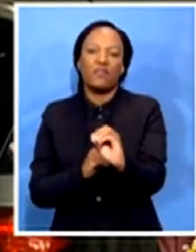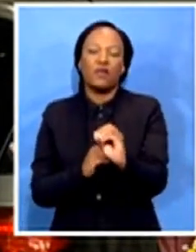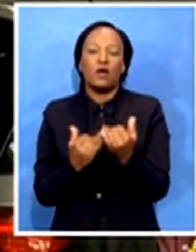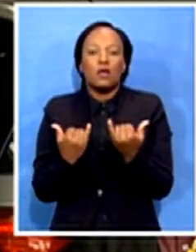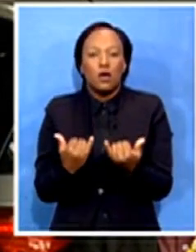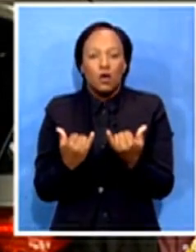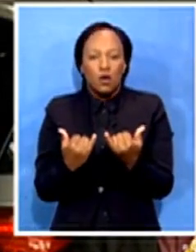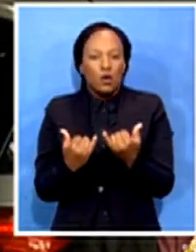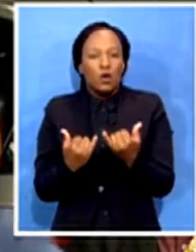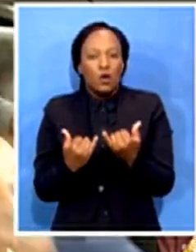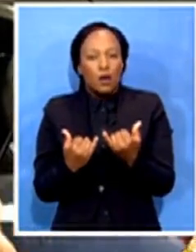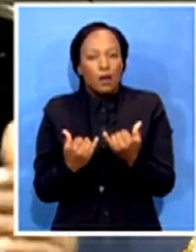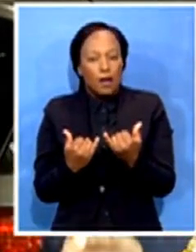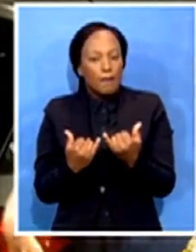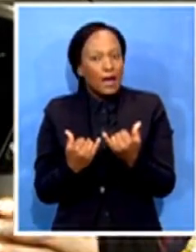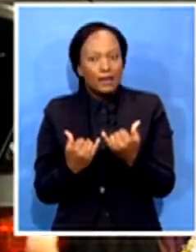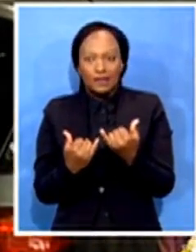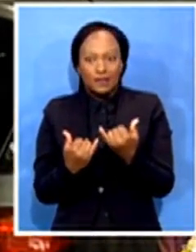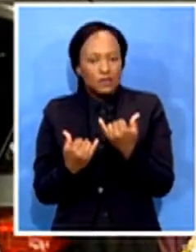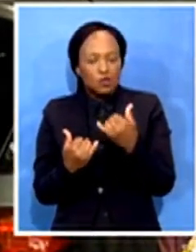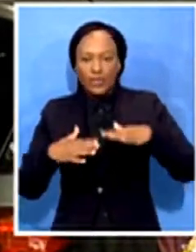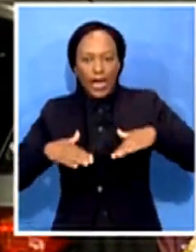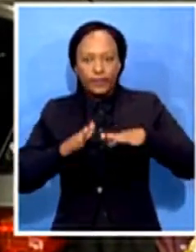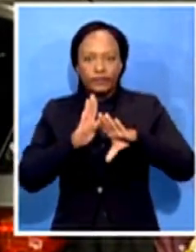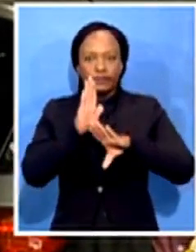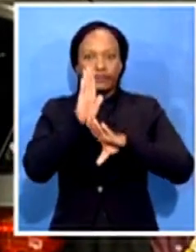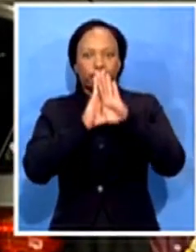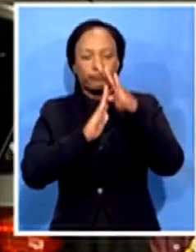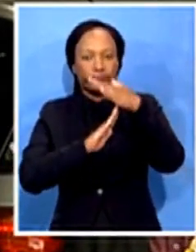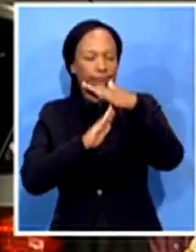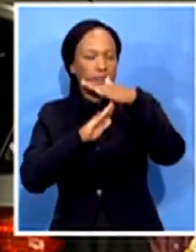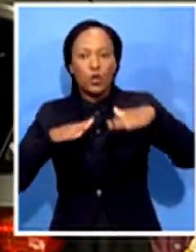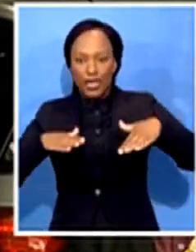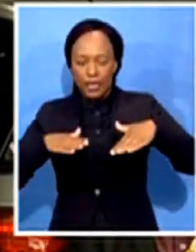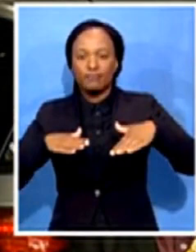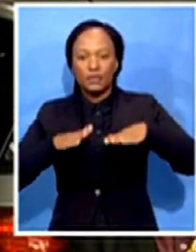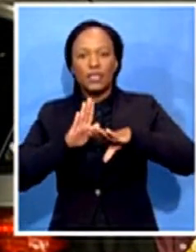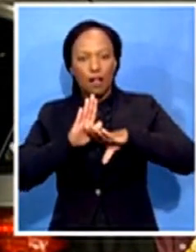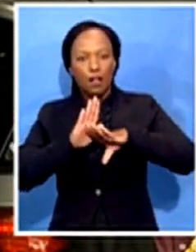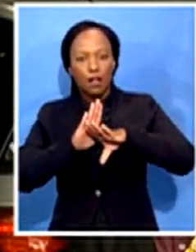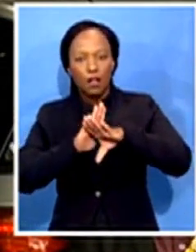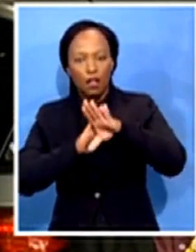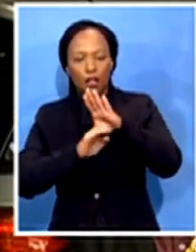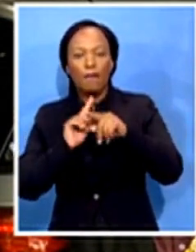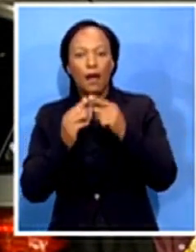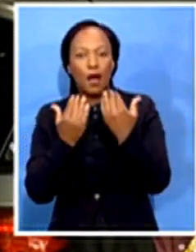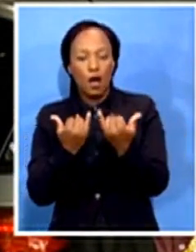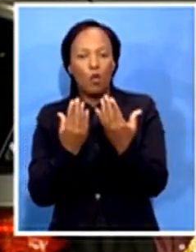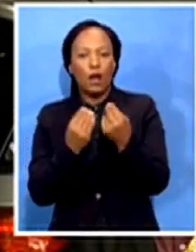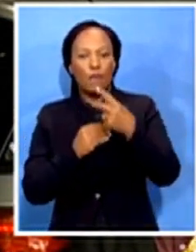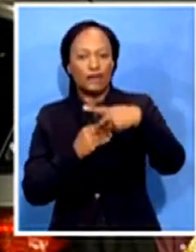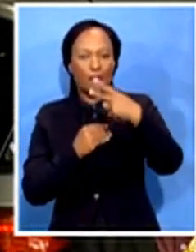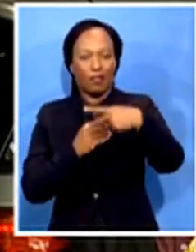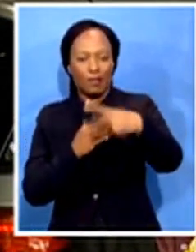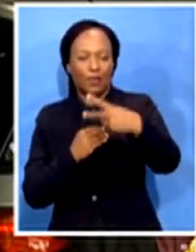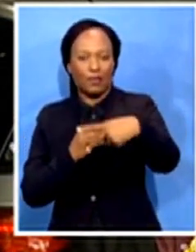But given the fact that all the numbers are doubling up, we are gearing up for a difficult time, and